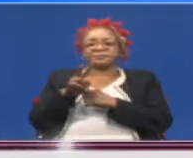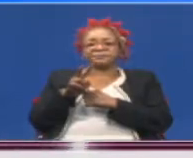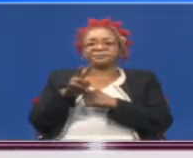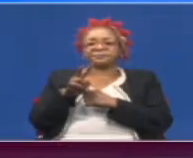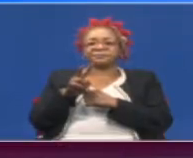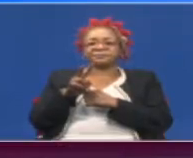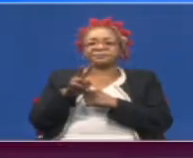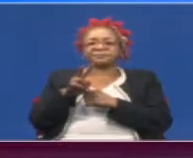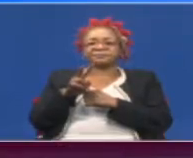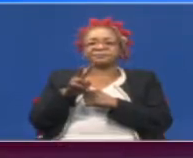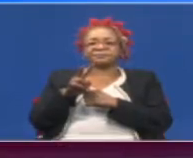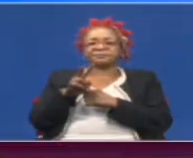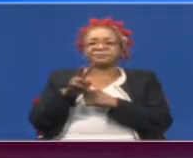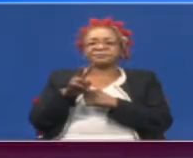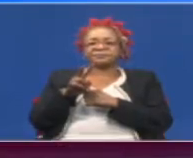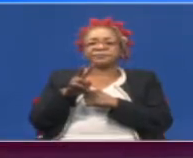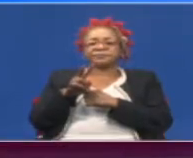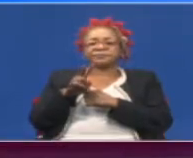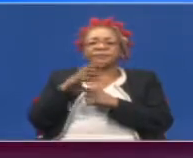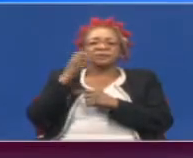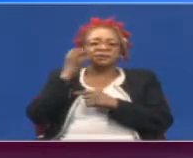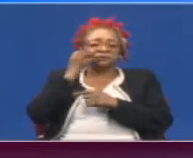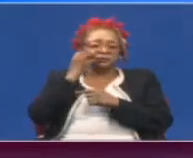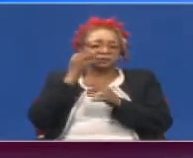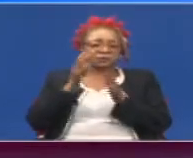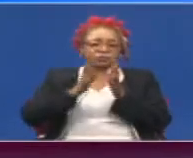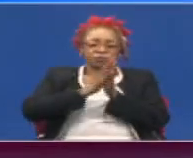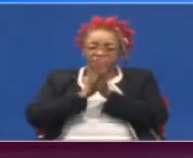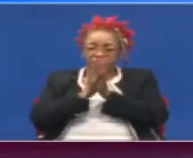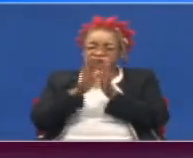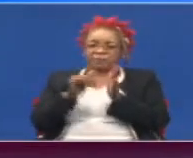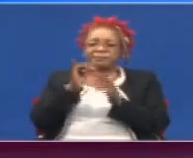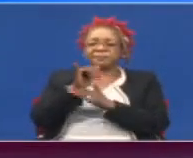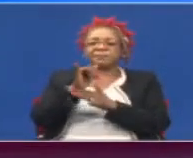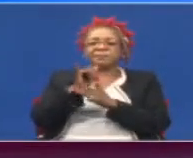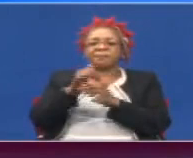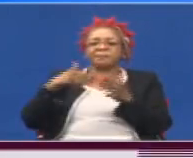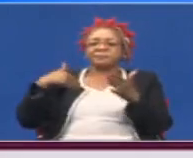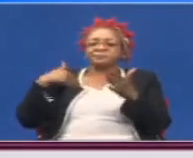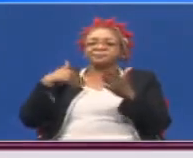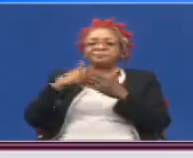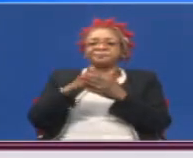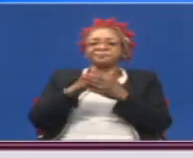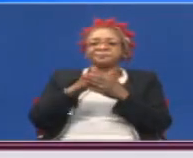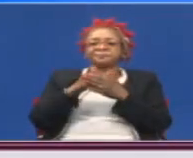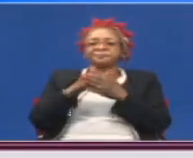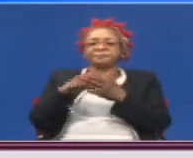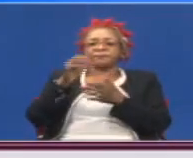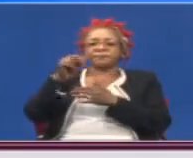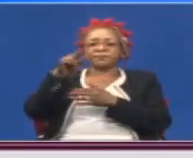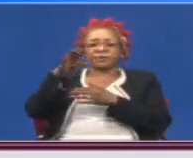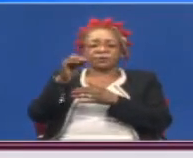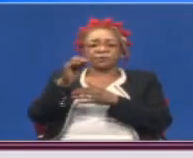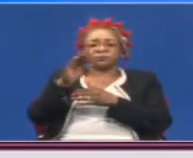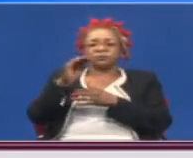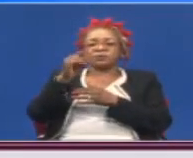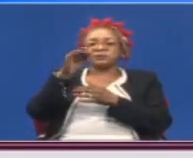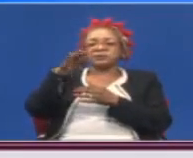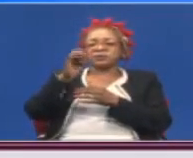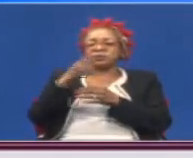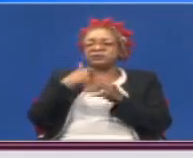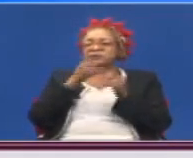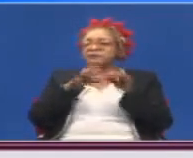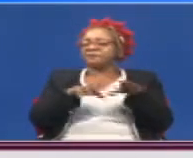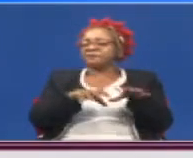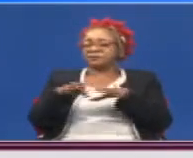Bringing out a heartbreaking story from overseas. CCTV footage showing the last moments Irvo Otieno suffered before his death has been released